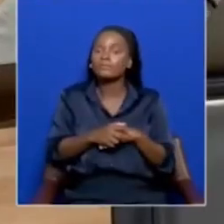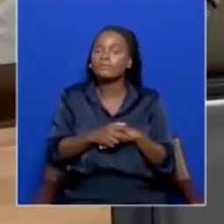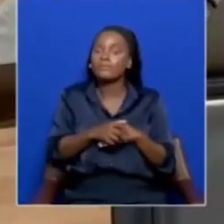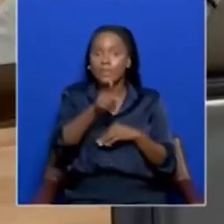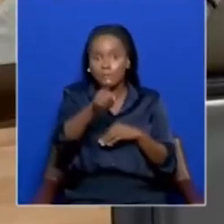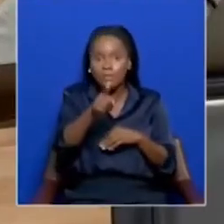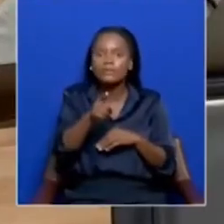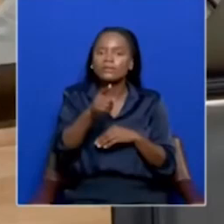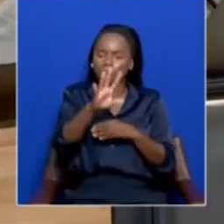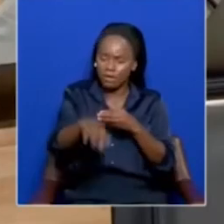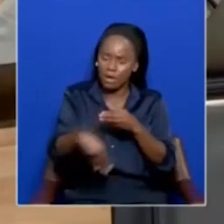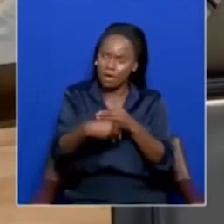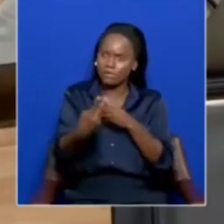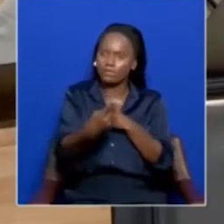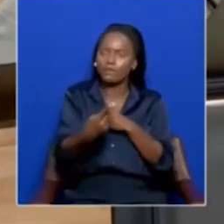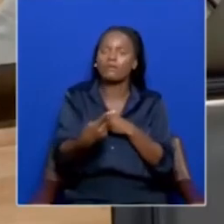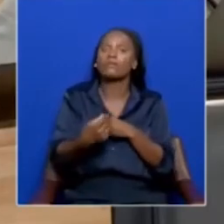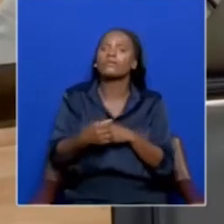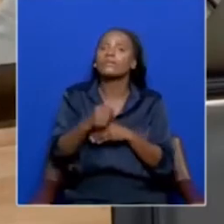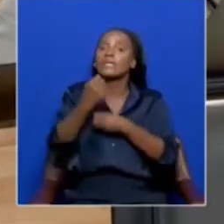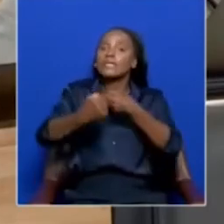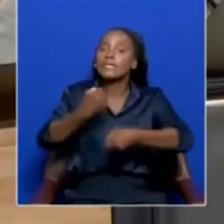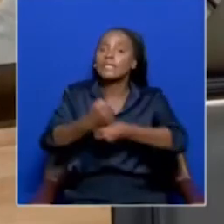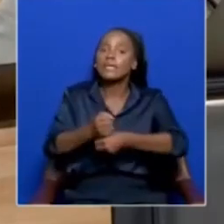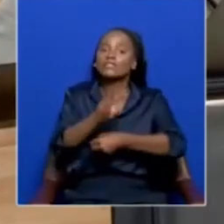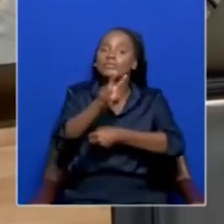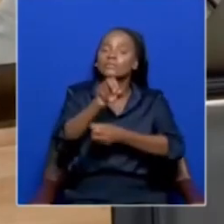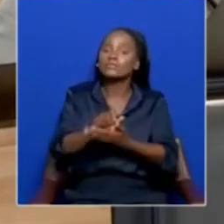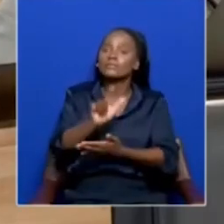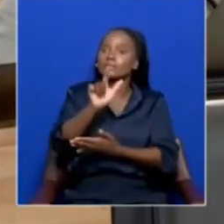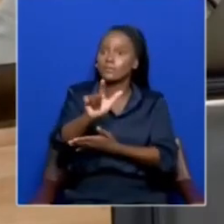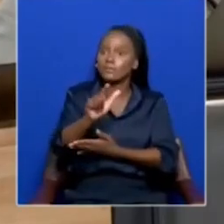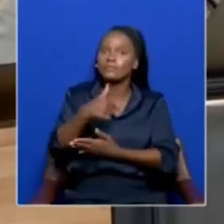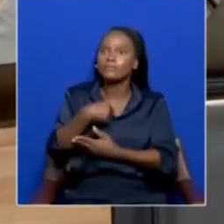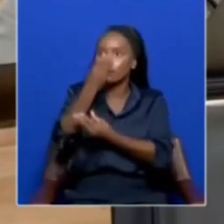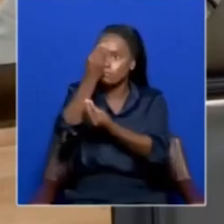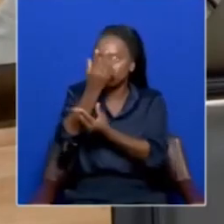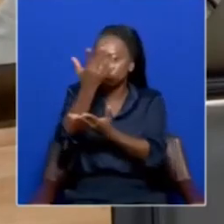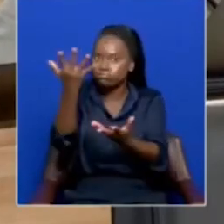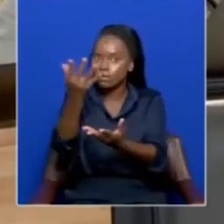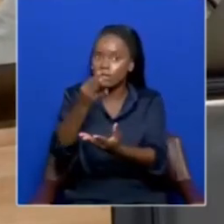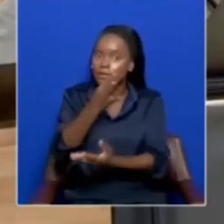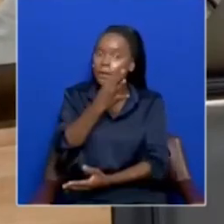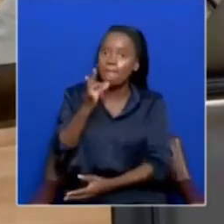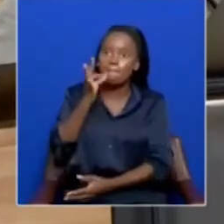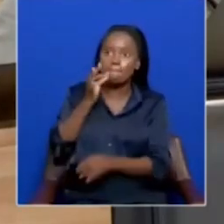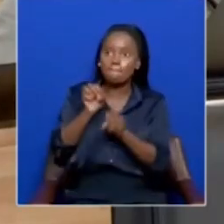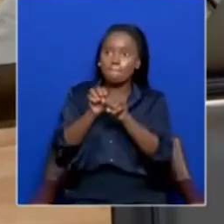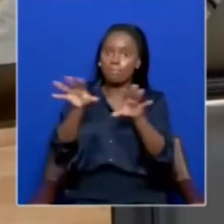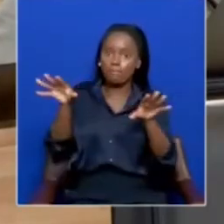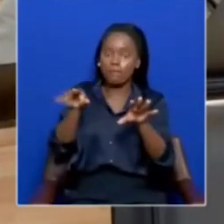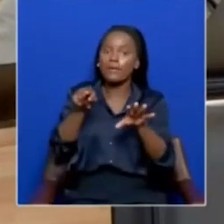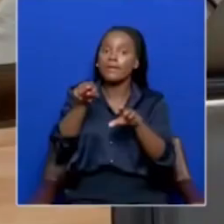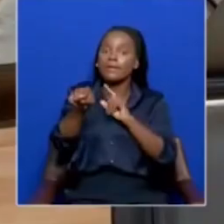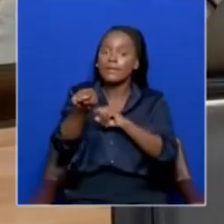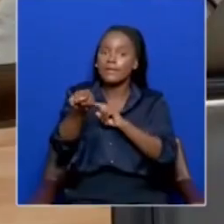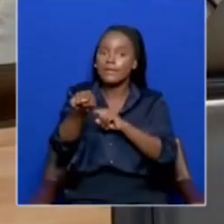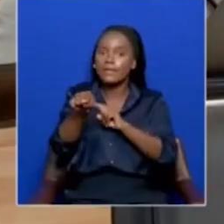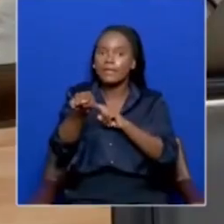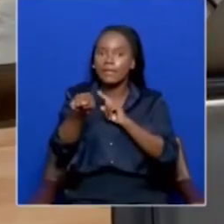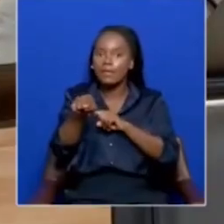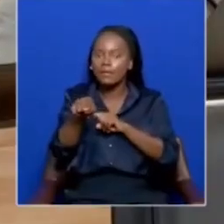corruption that was happening within Crime Intelligence KZN, especially in undercover unit, which is called